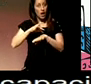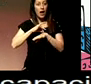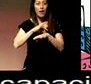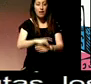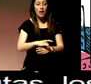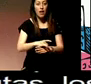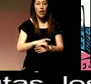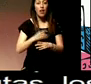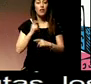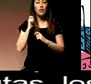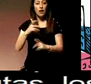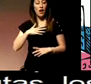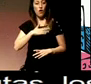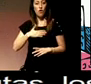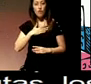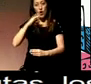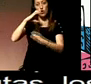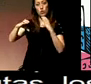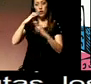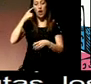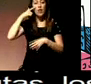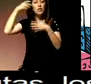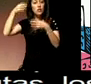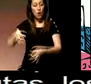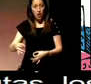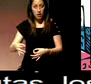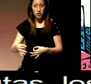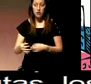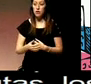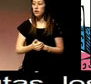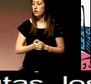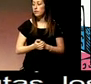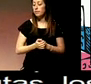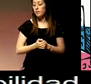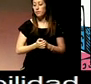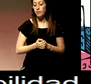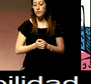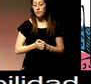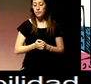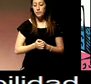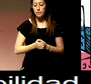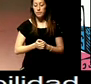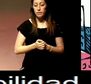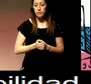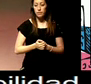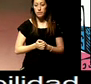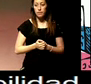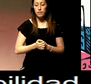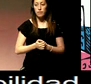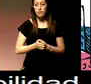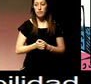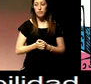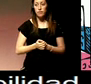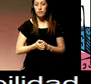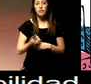use. For example, fountains and sculptures located on the edge of the street are indicated as